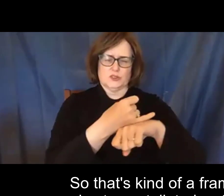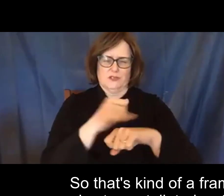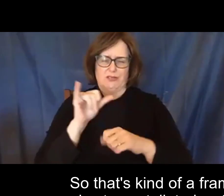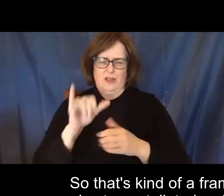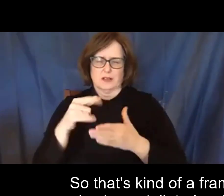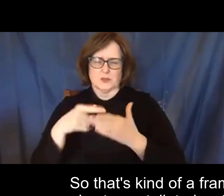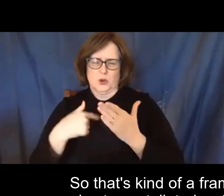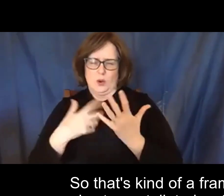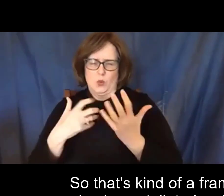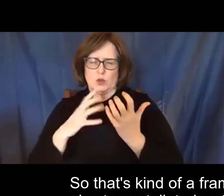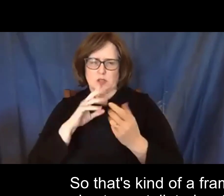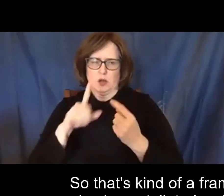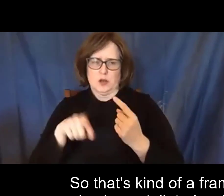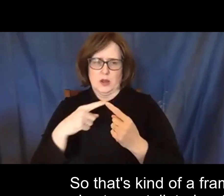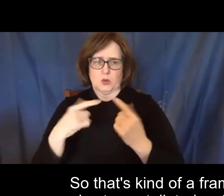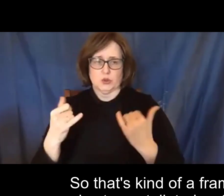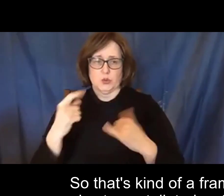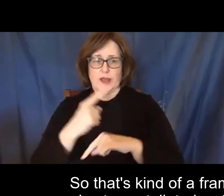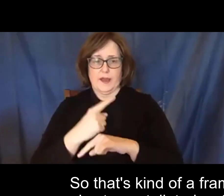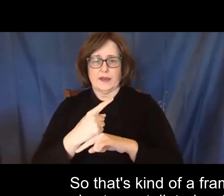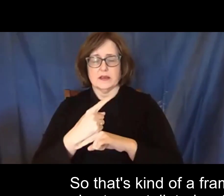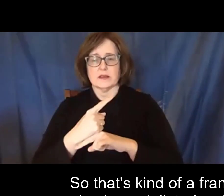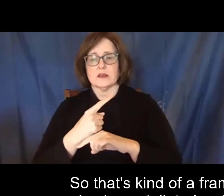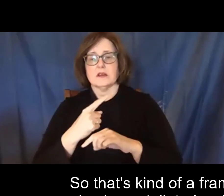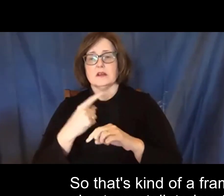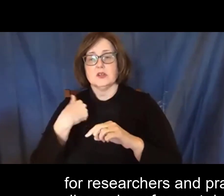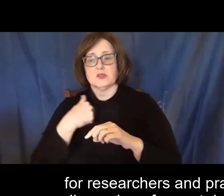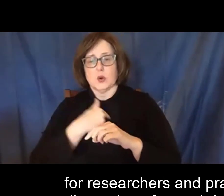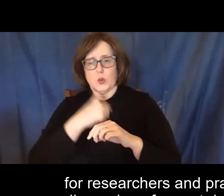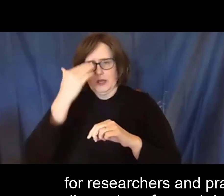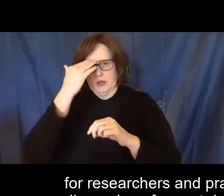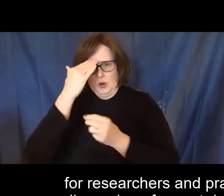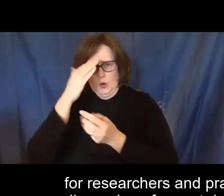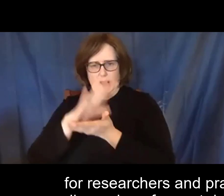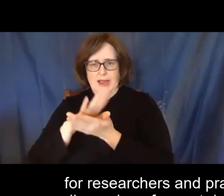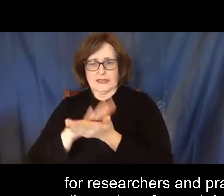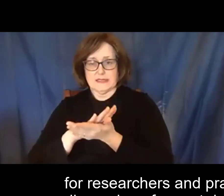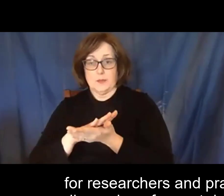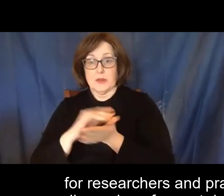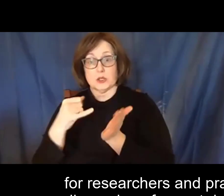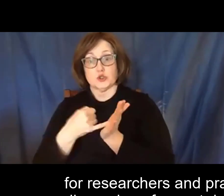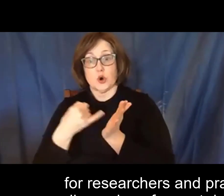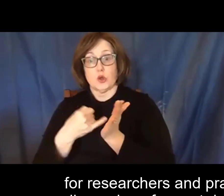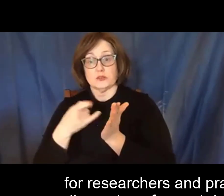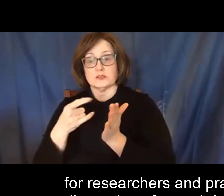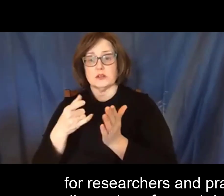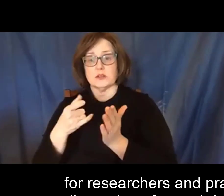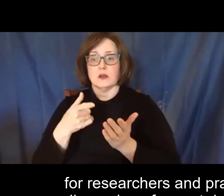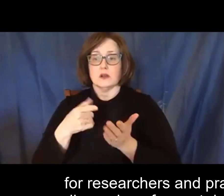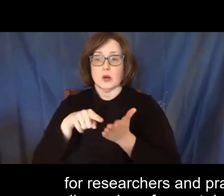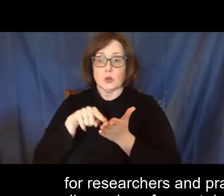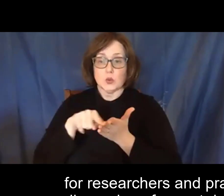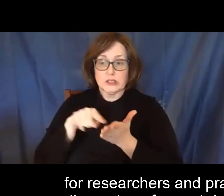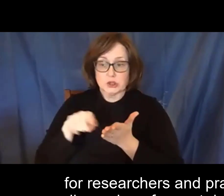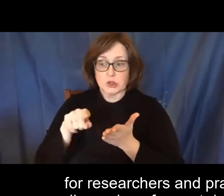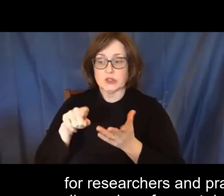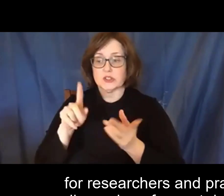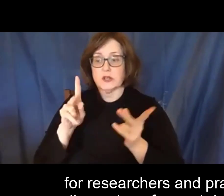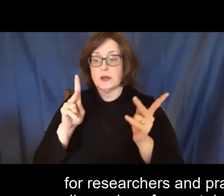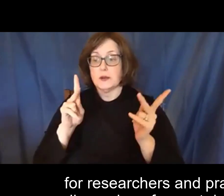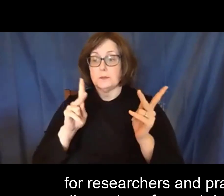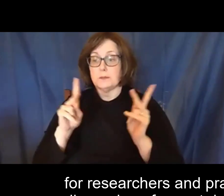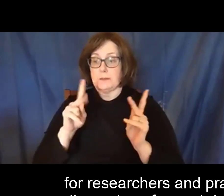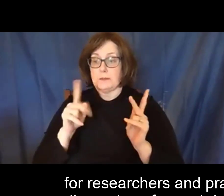So we know that academic journals exist to inform researchers and practitioners of the latest